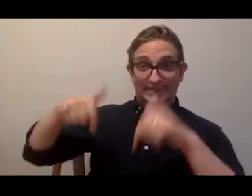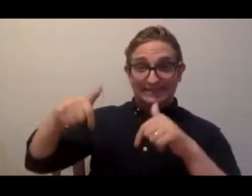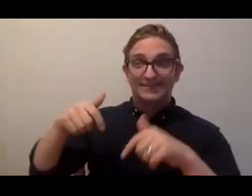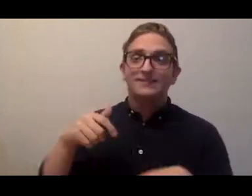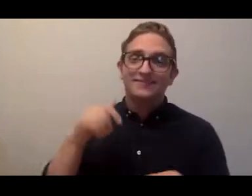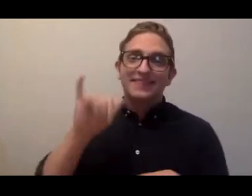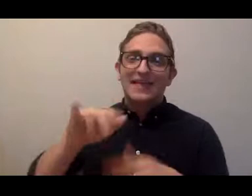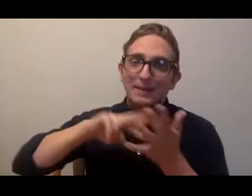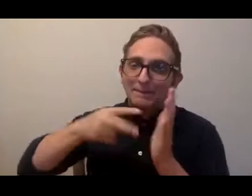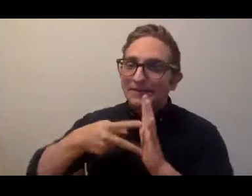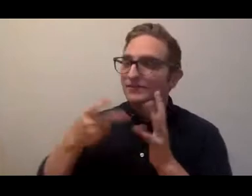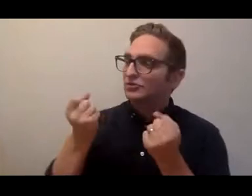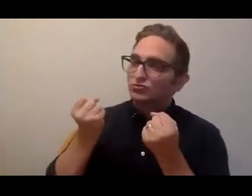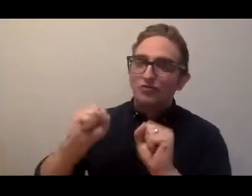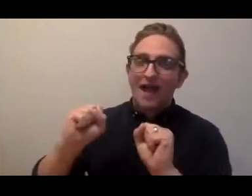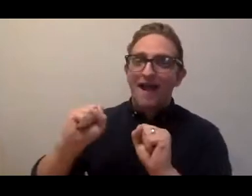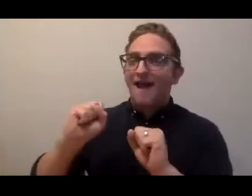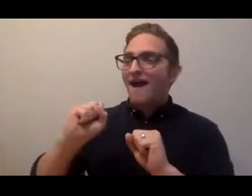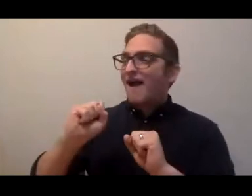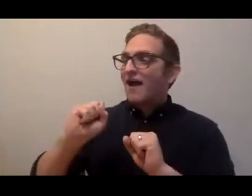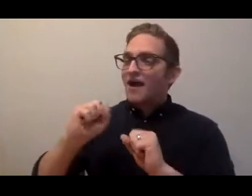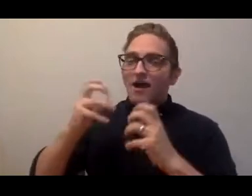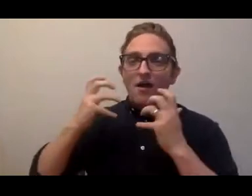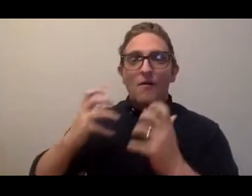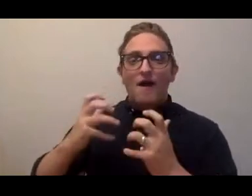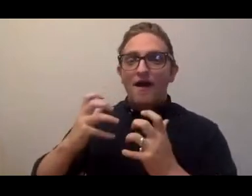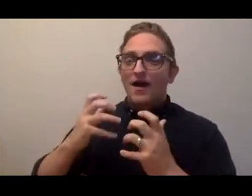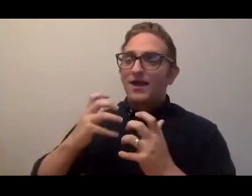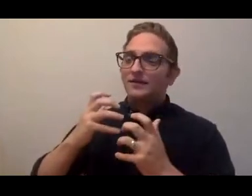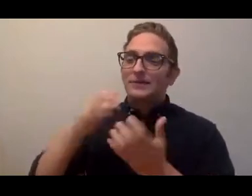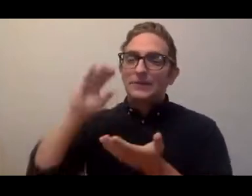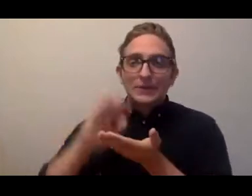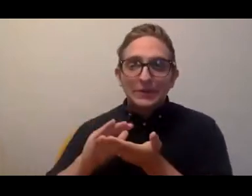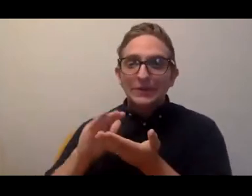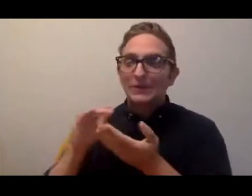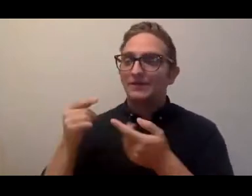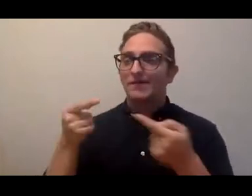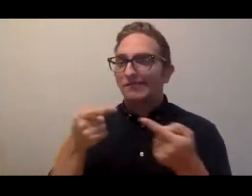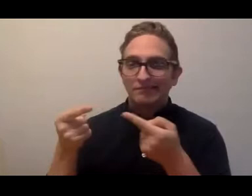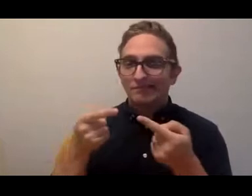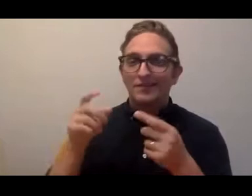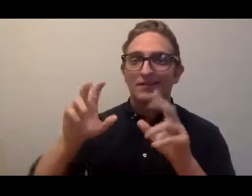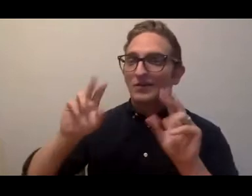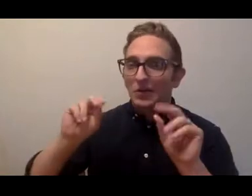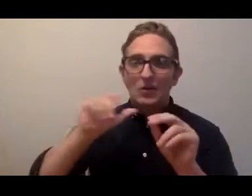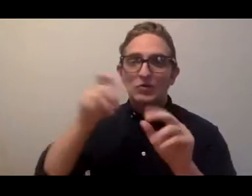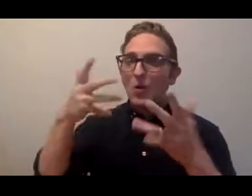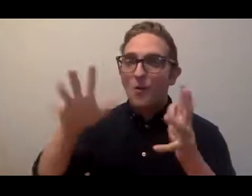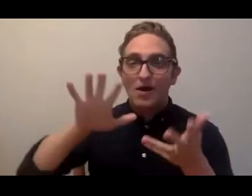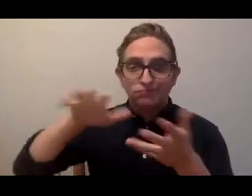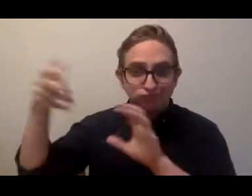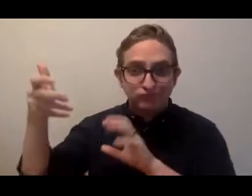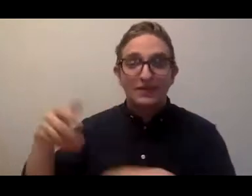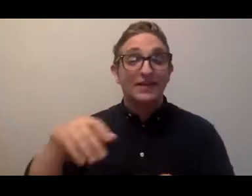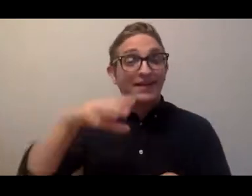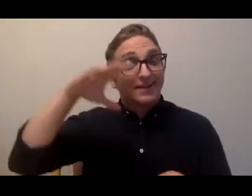their best to keep their family from allowing this to tear them apart. Okay. And we've been there, like we've had